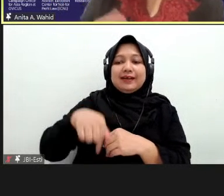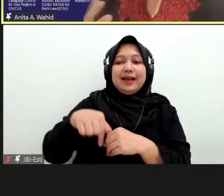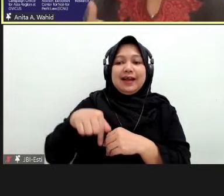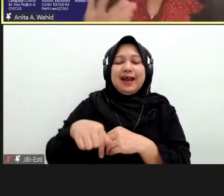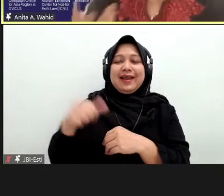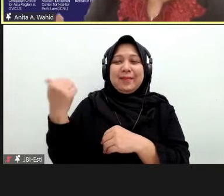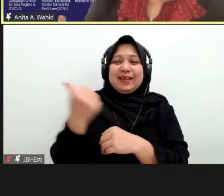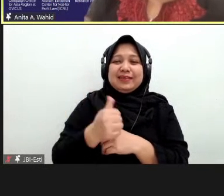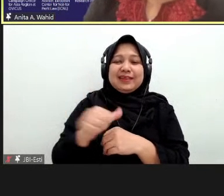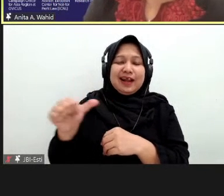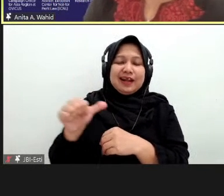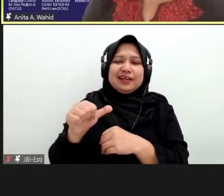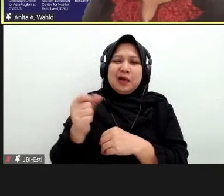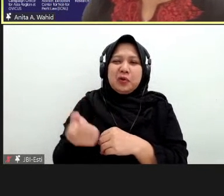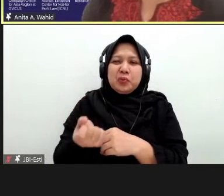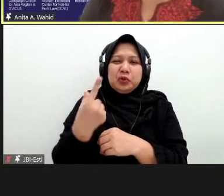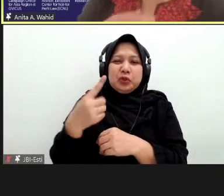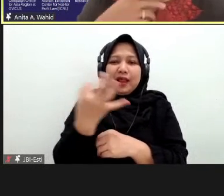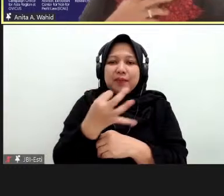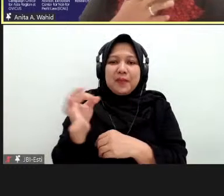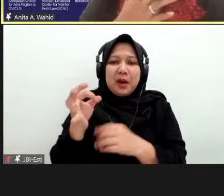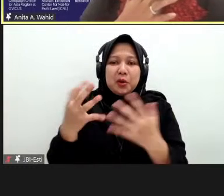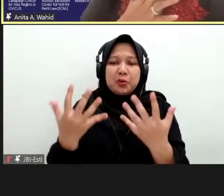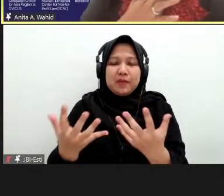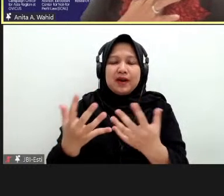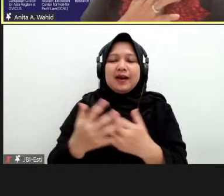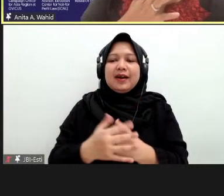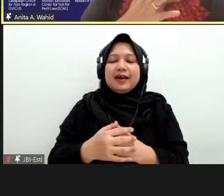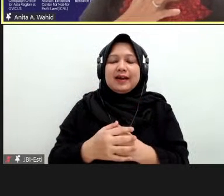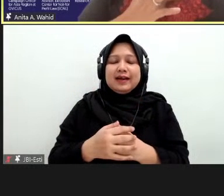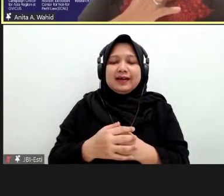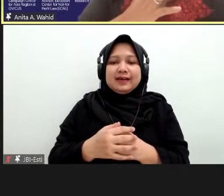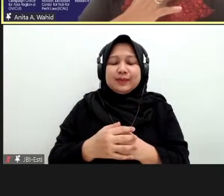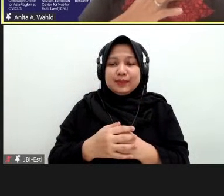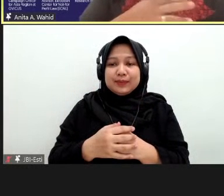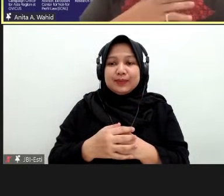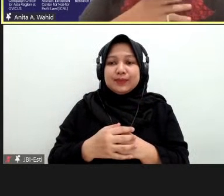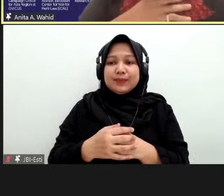that's becoming trend. What is in cure will be